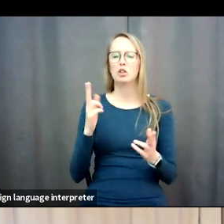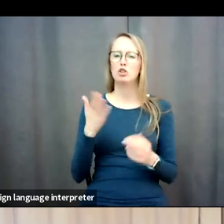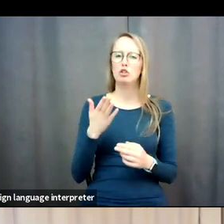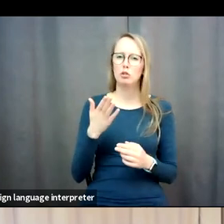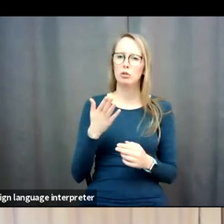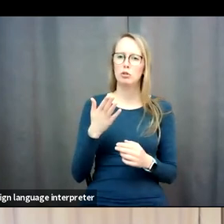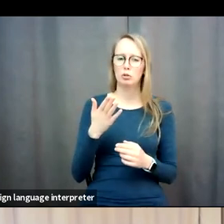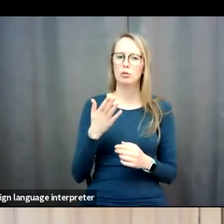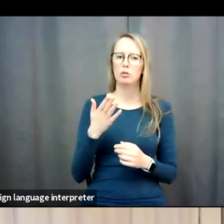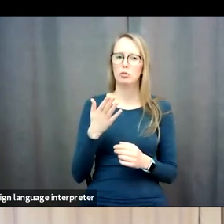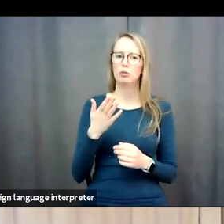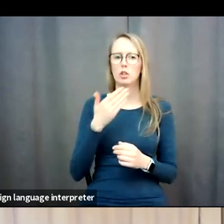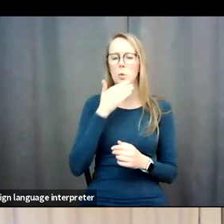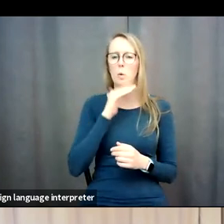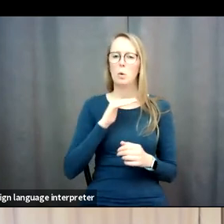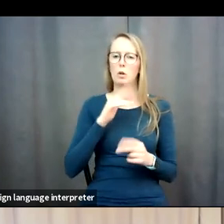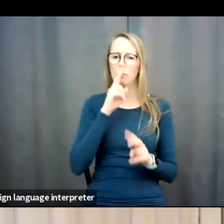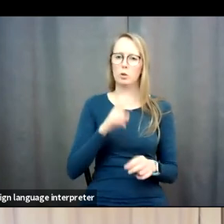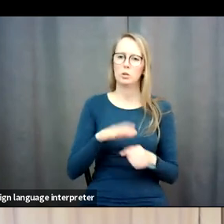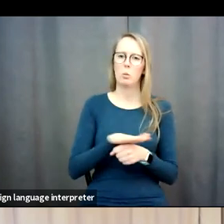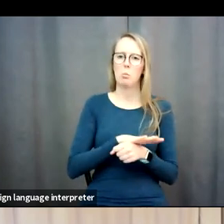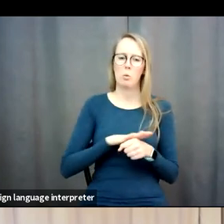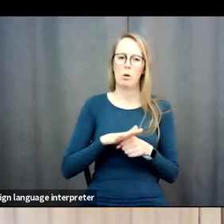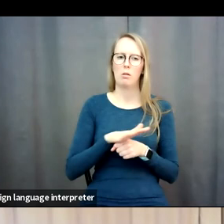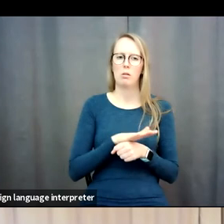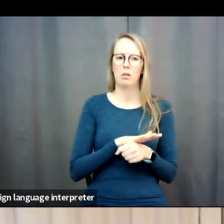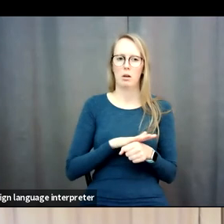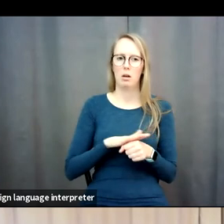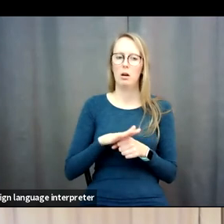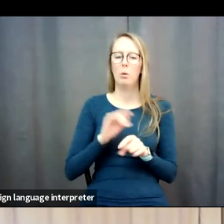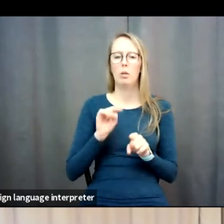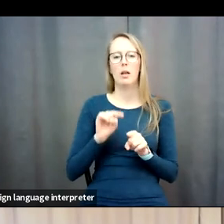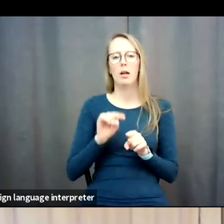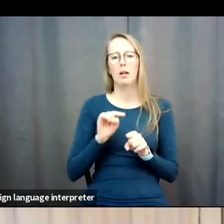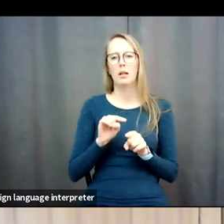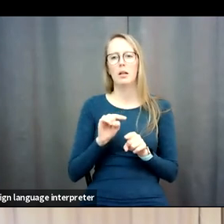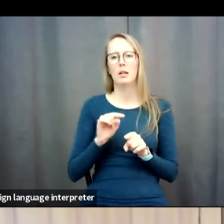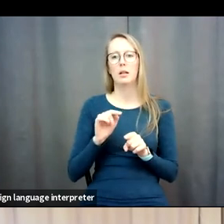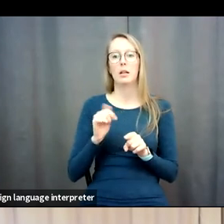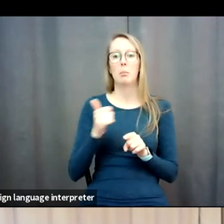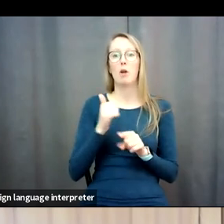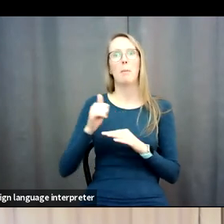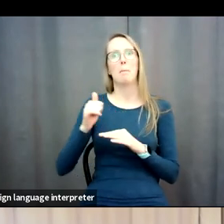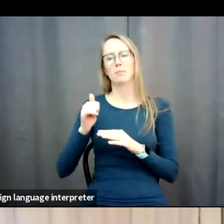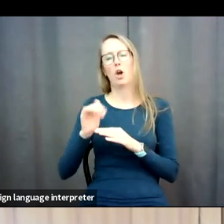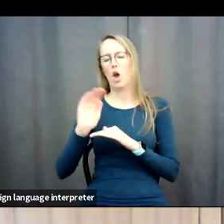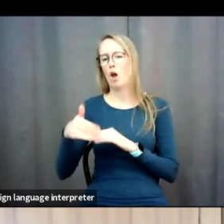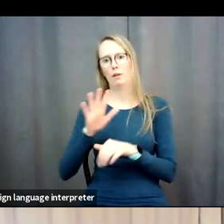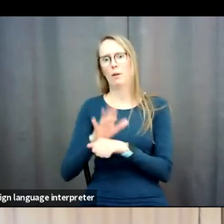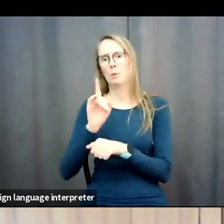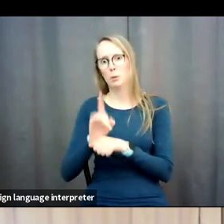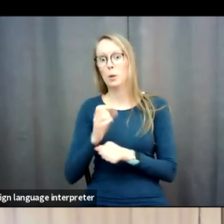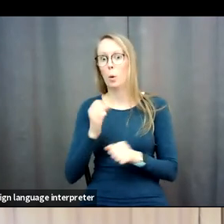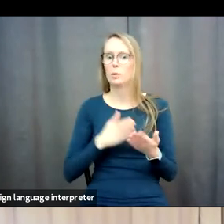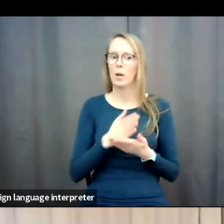quite new and young research field as well, and it needs so much more than 15 minutes to talk about everything about